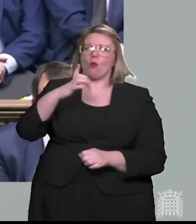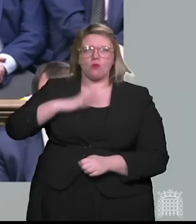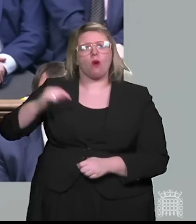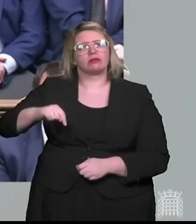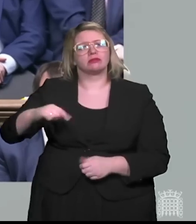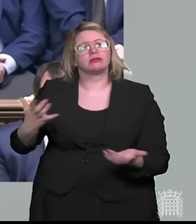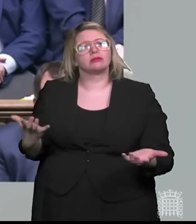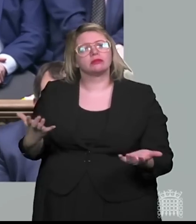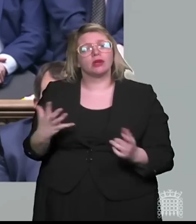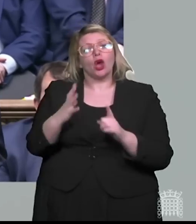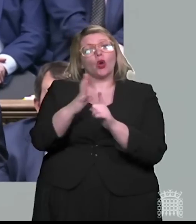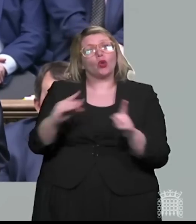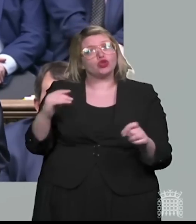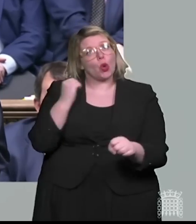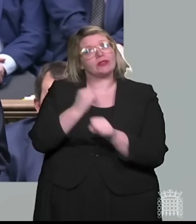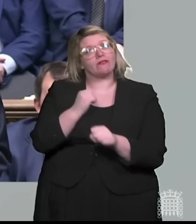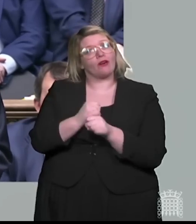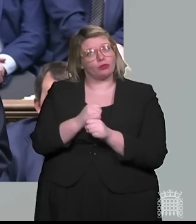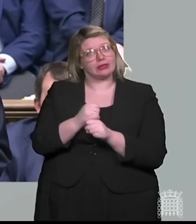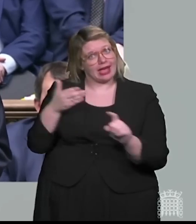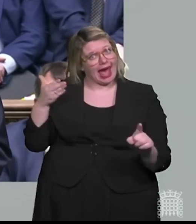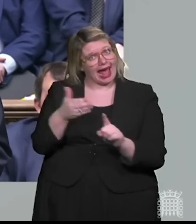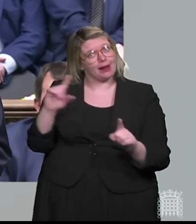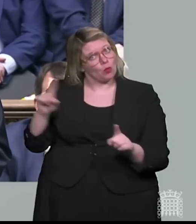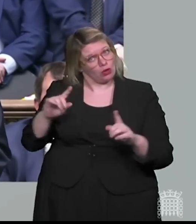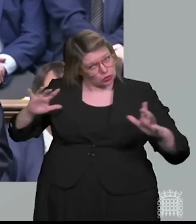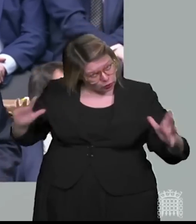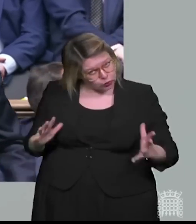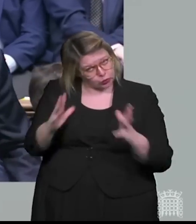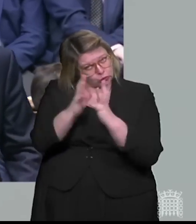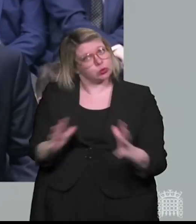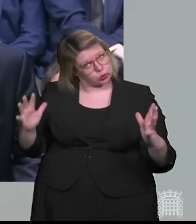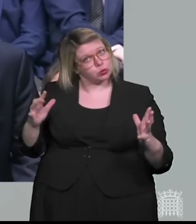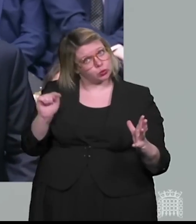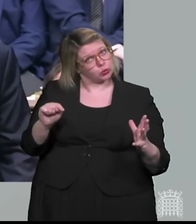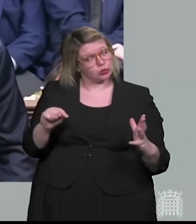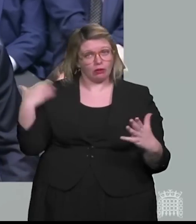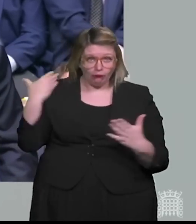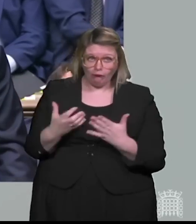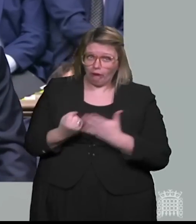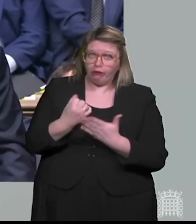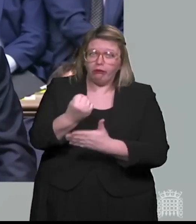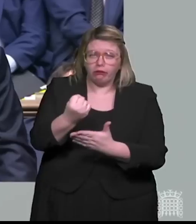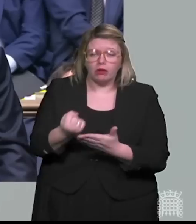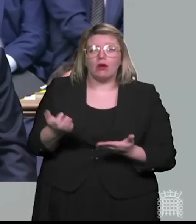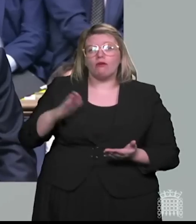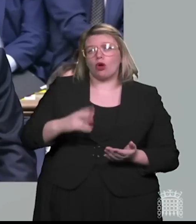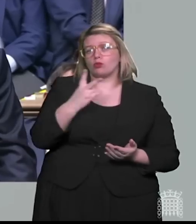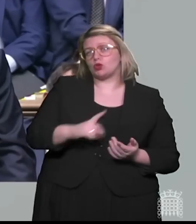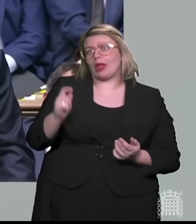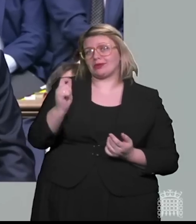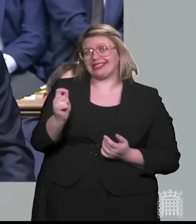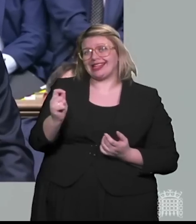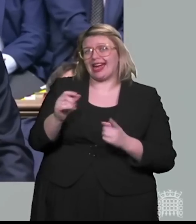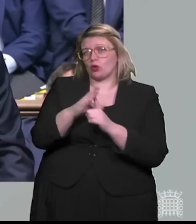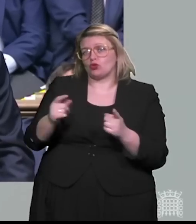And under a Conservative government, that is exactly what's been happening. Since 2010, we